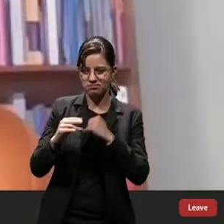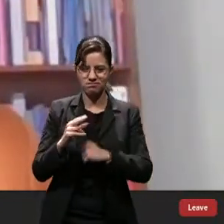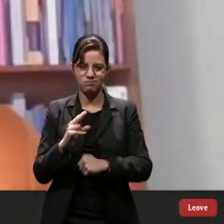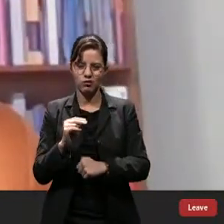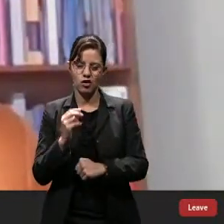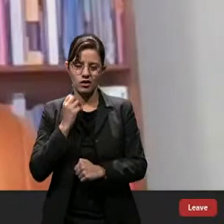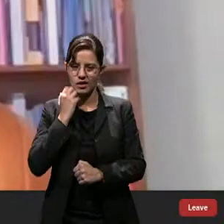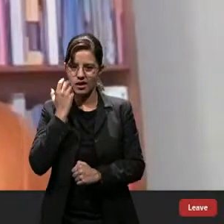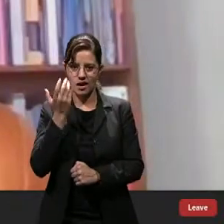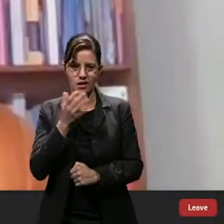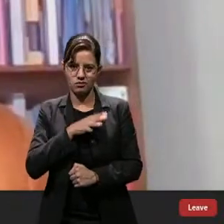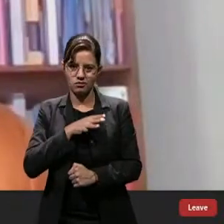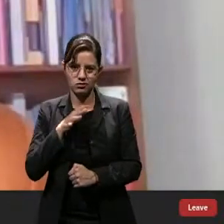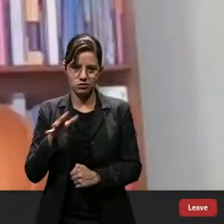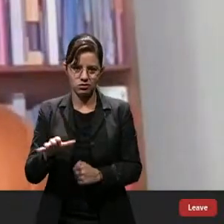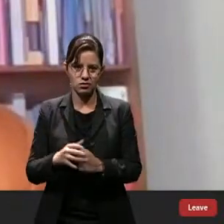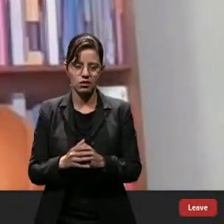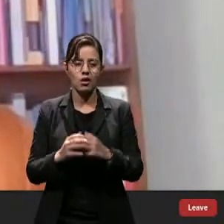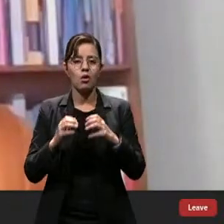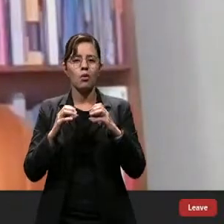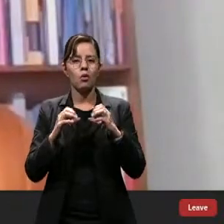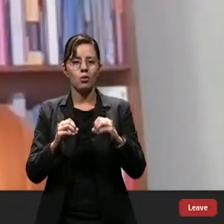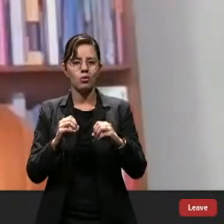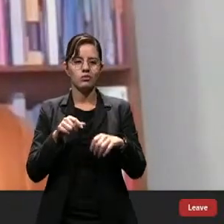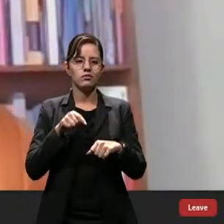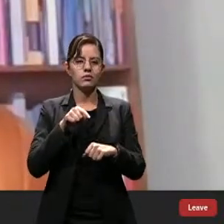of the political rights of women.